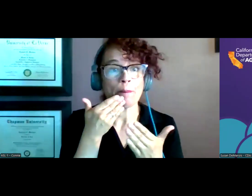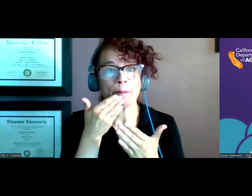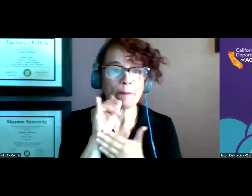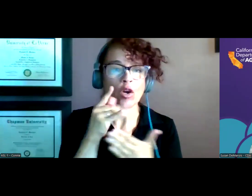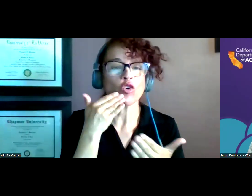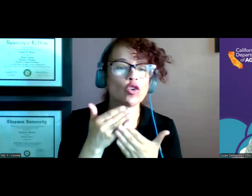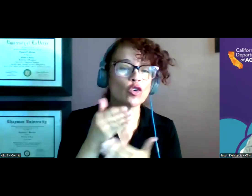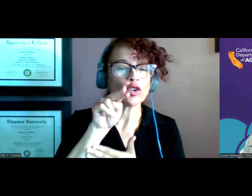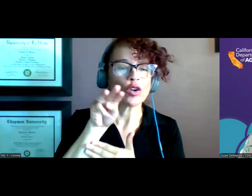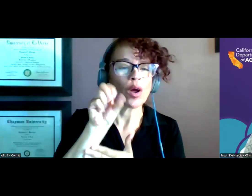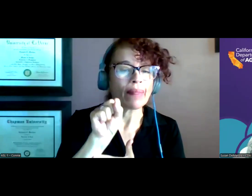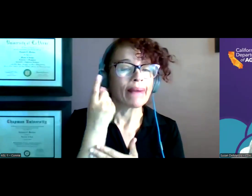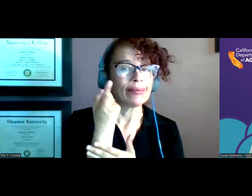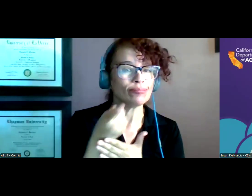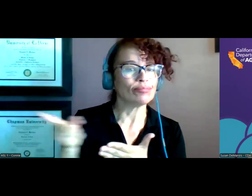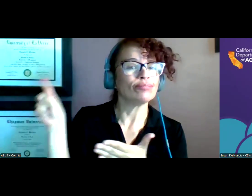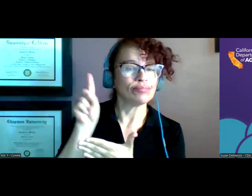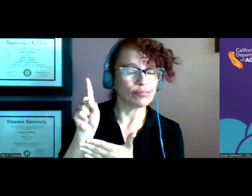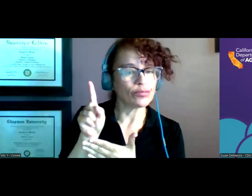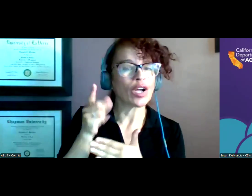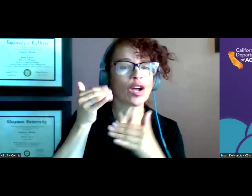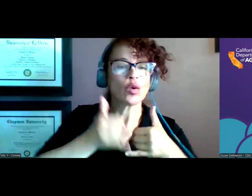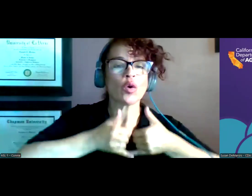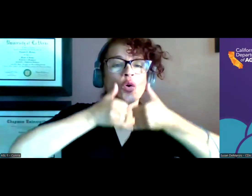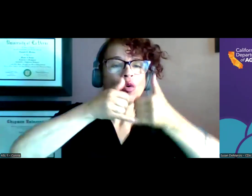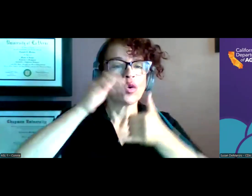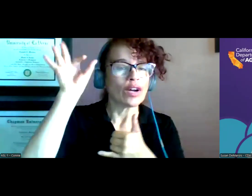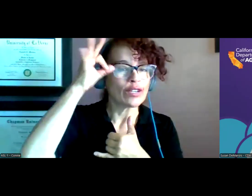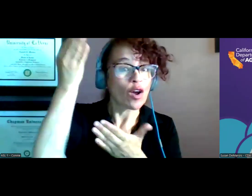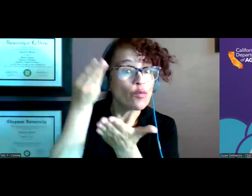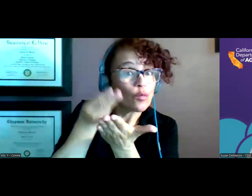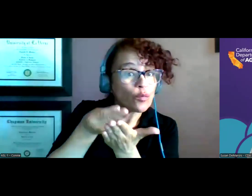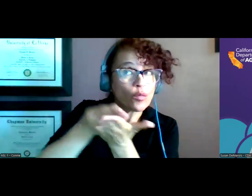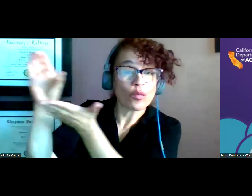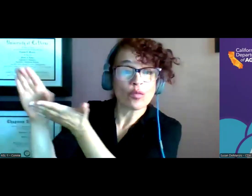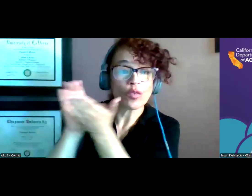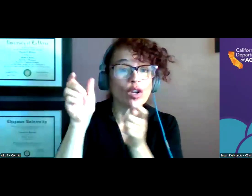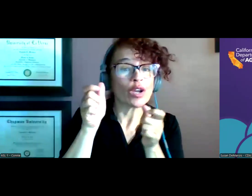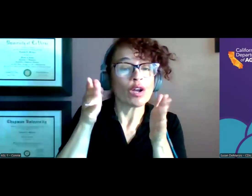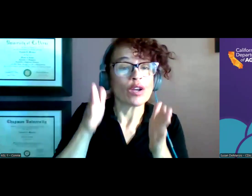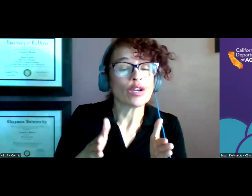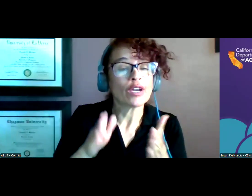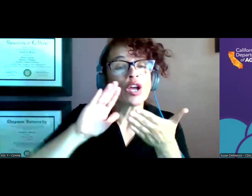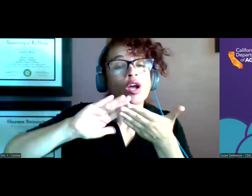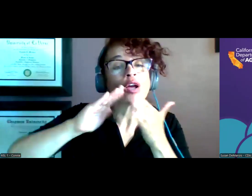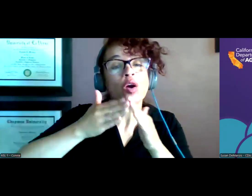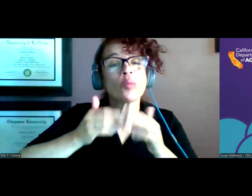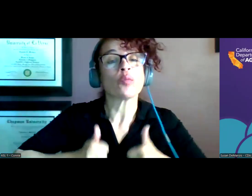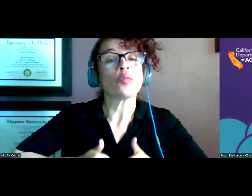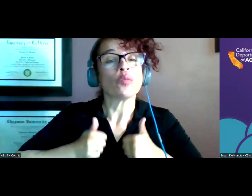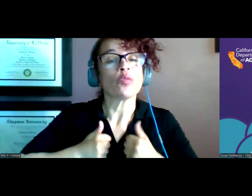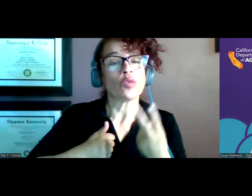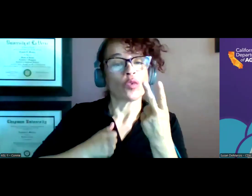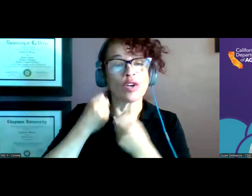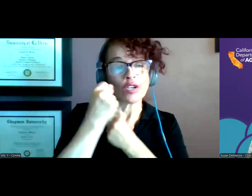news. Just last week, we were awarded a federal grant by the Administration for Community Living, a